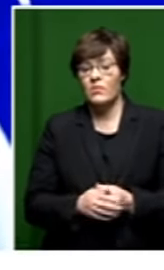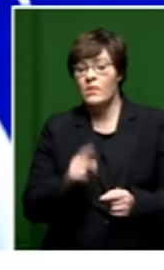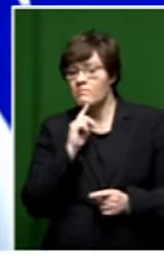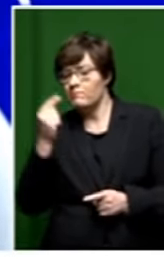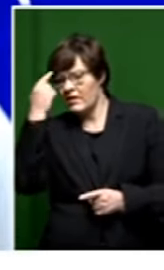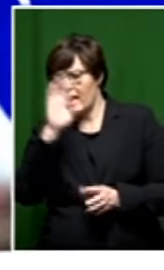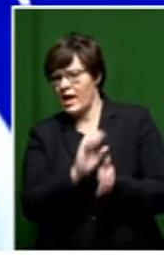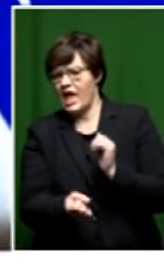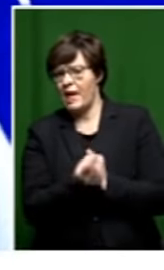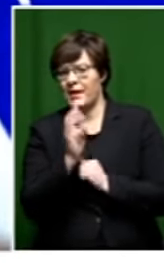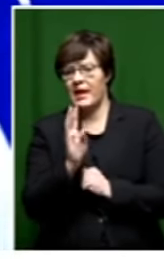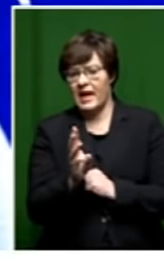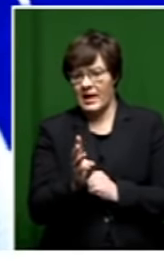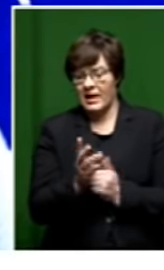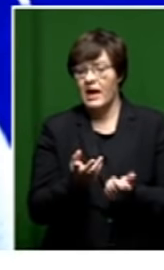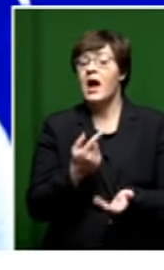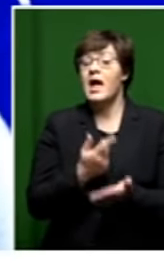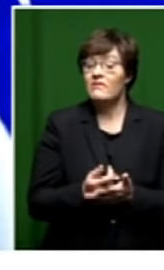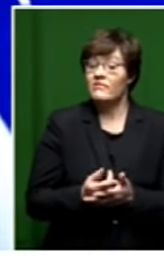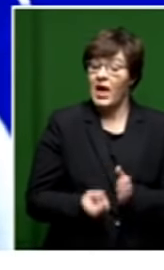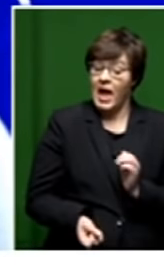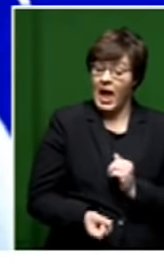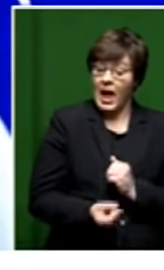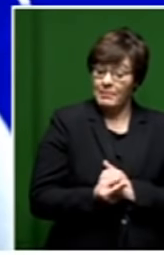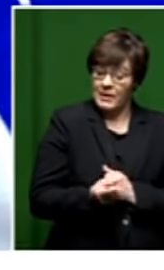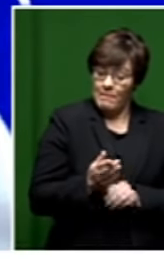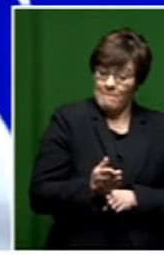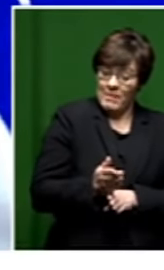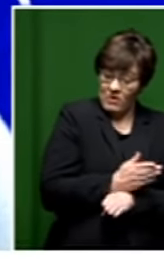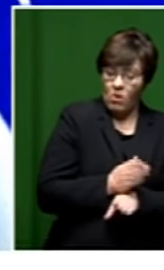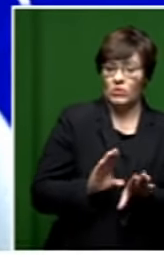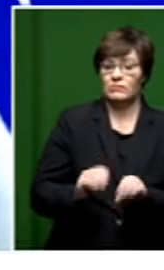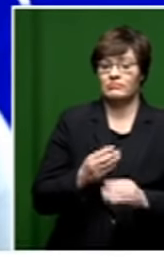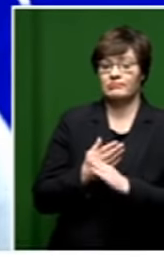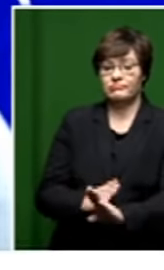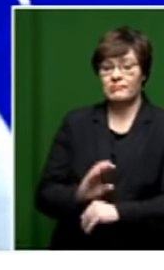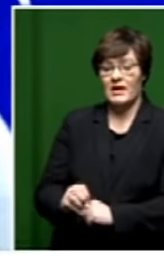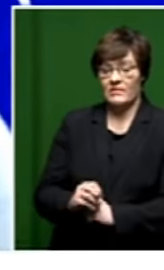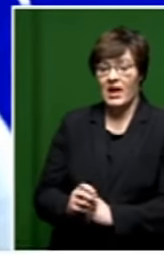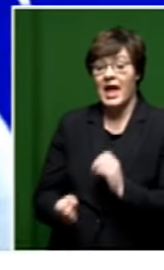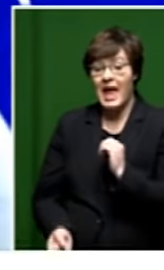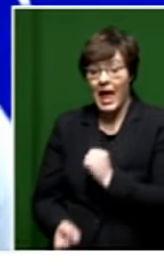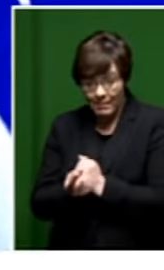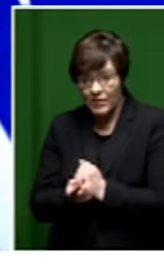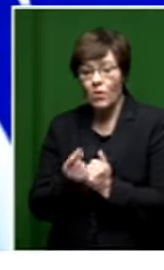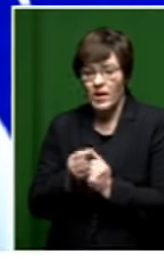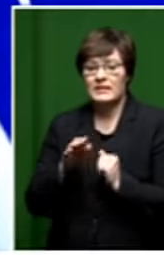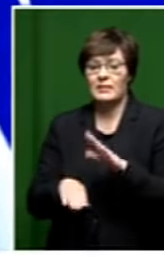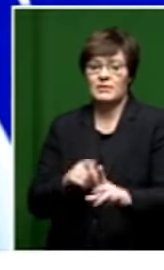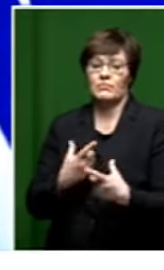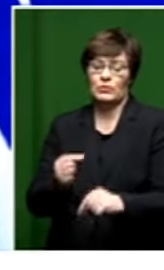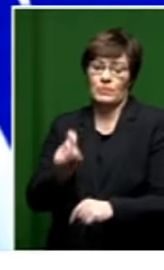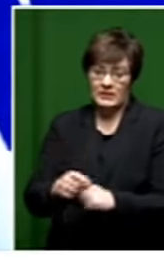preemptive. We stop things before they happen. But obviously, if they do happen, there are steps that we'll have to do. But in